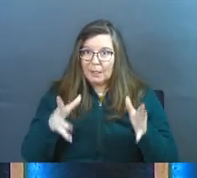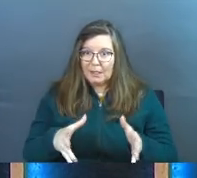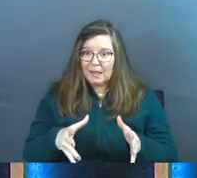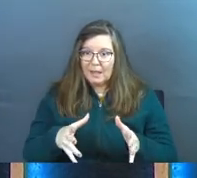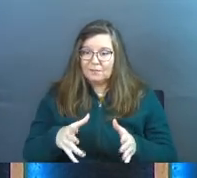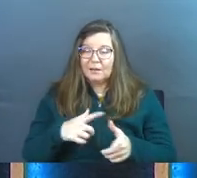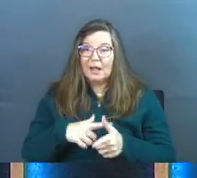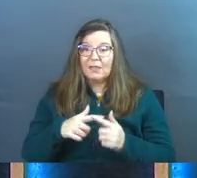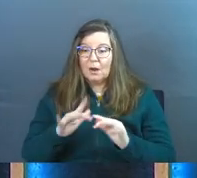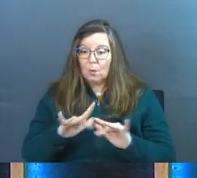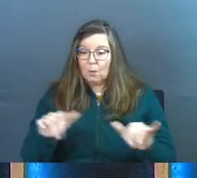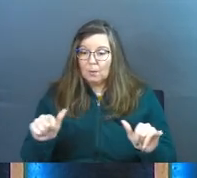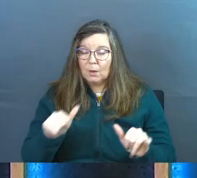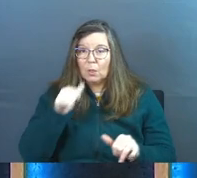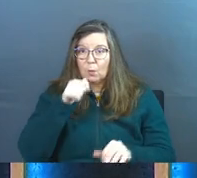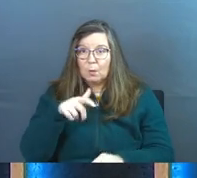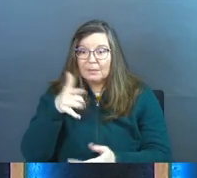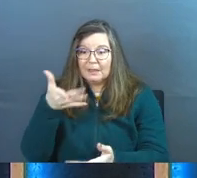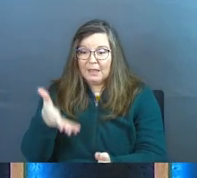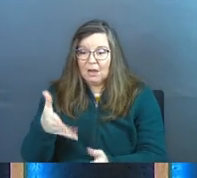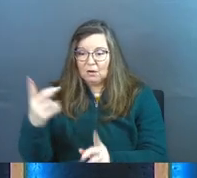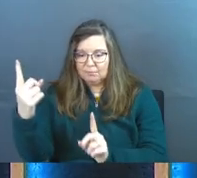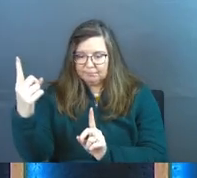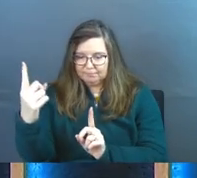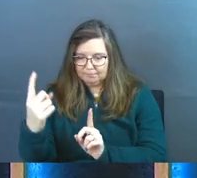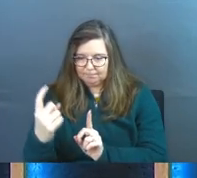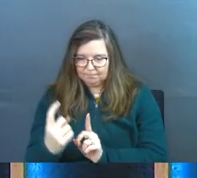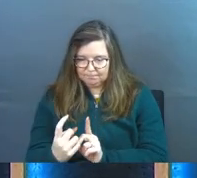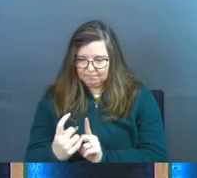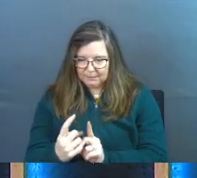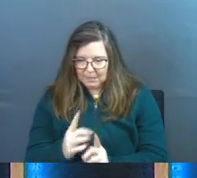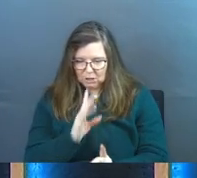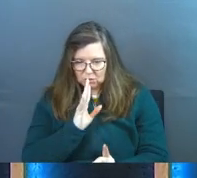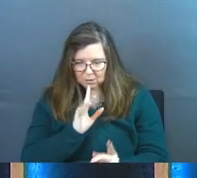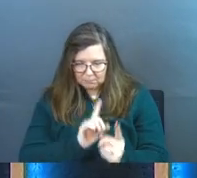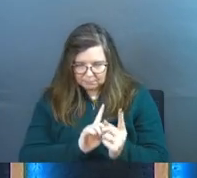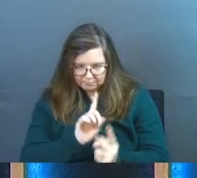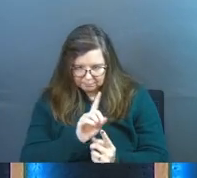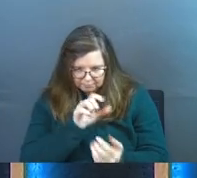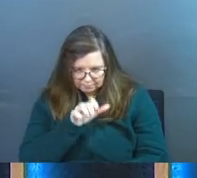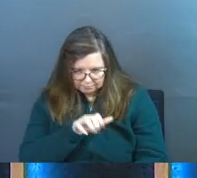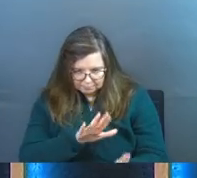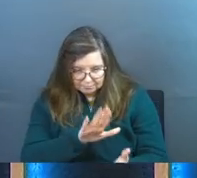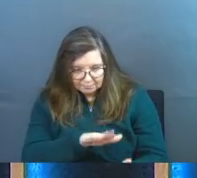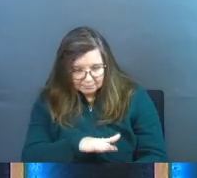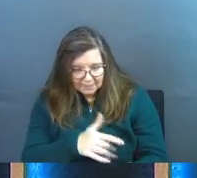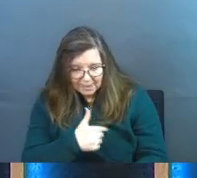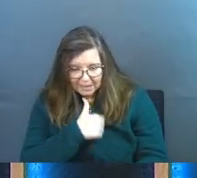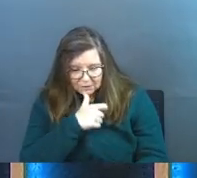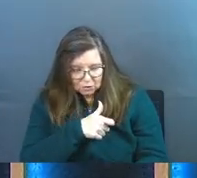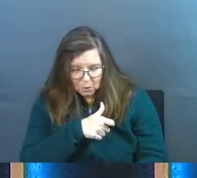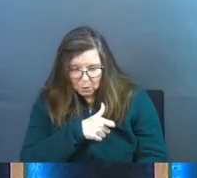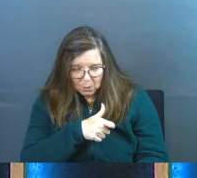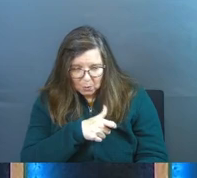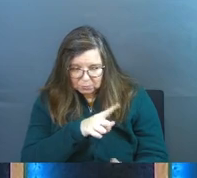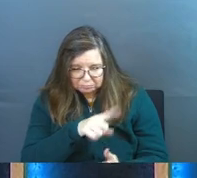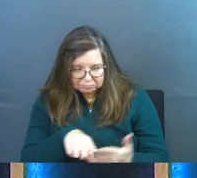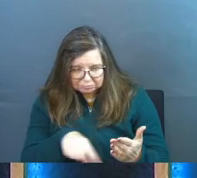down at her level and he talks to her face to face. And he says, neither do I condemn